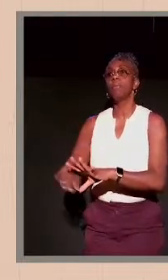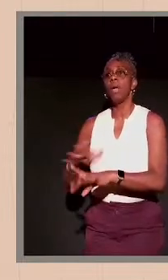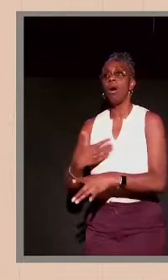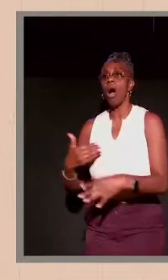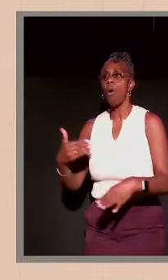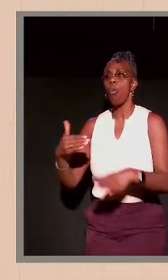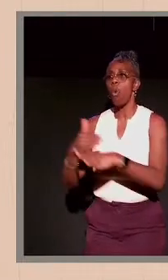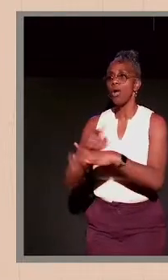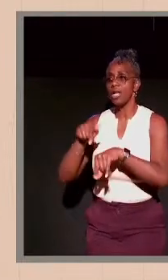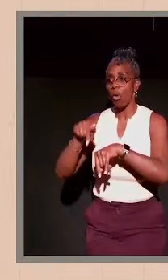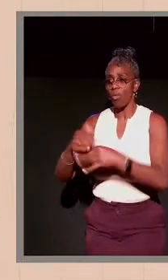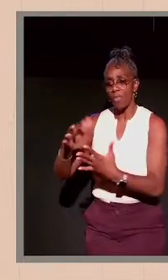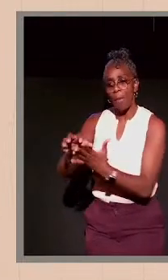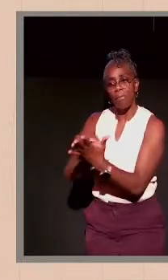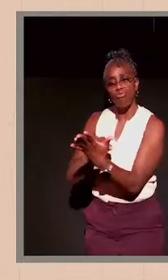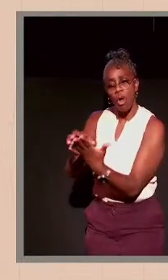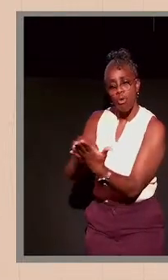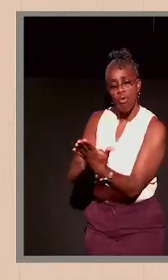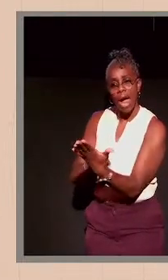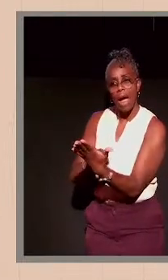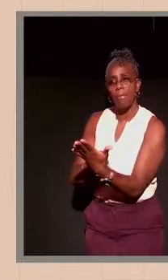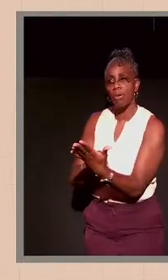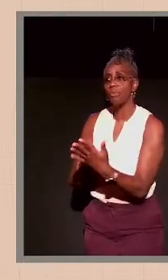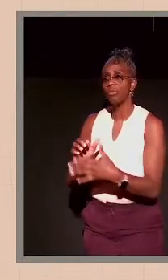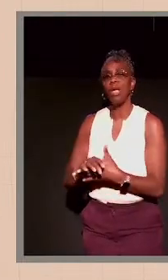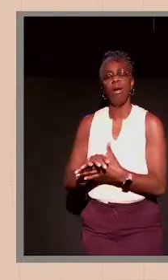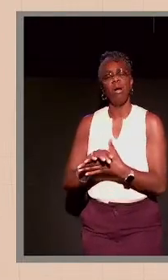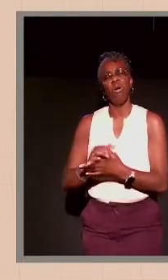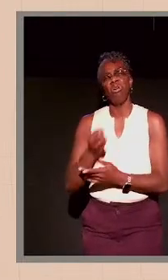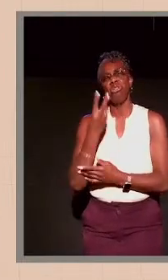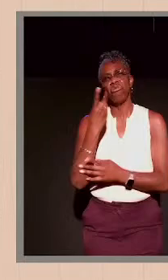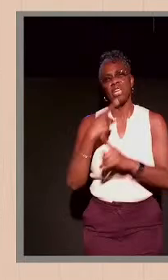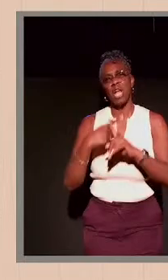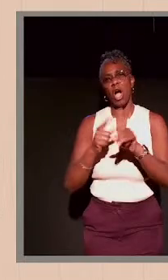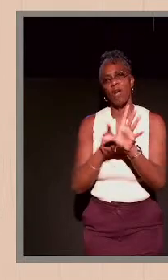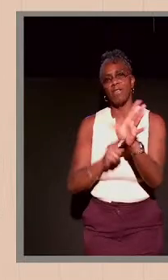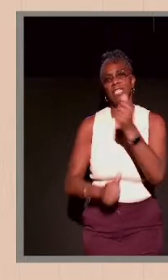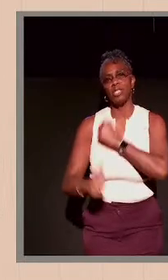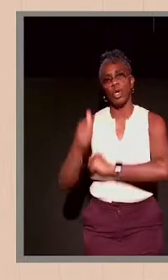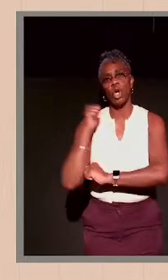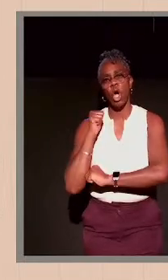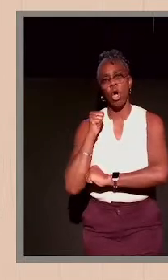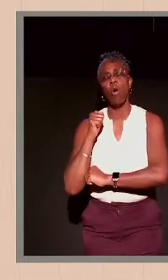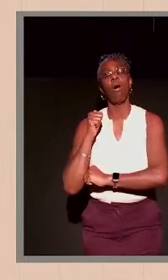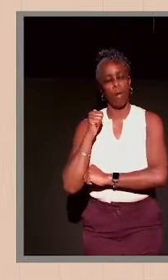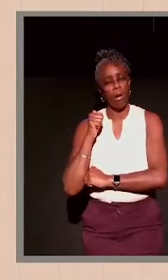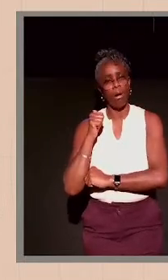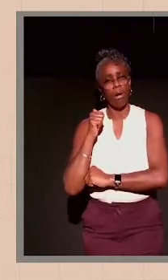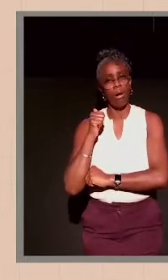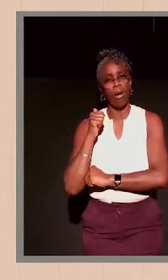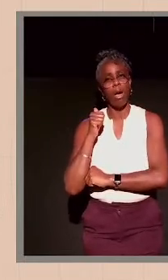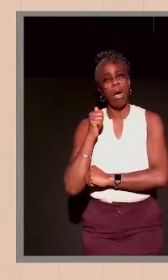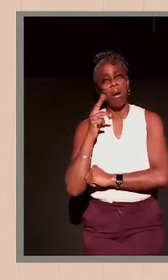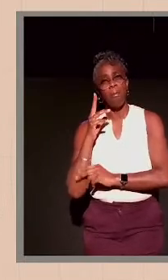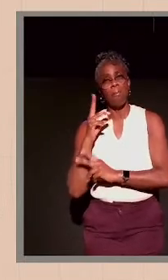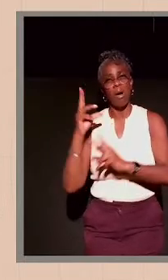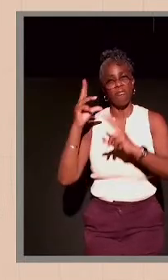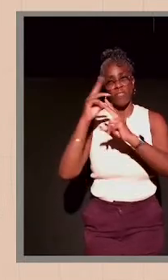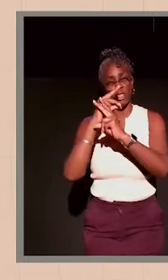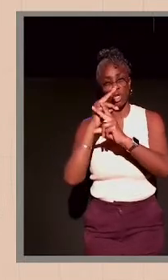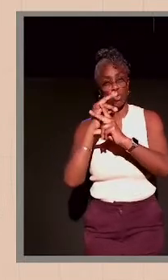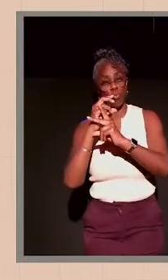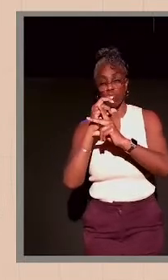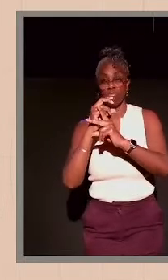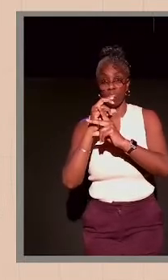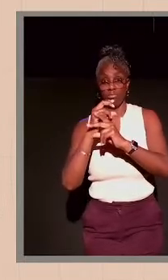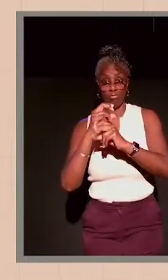the program just 3.5 years ago, my vision was quite a bit better than it is now.